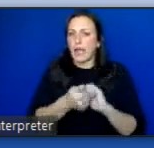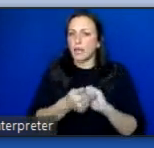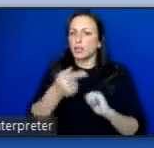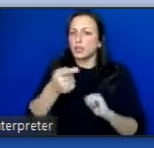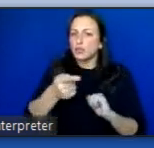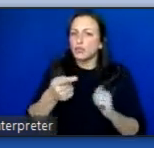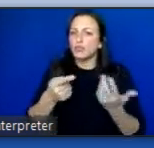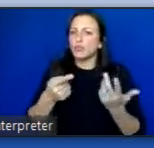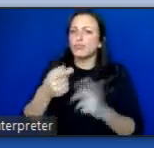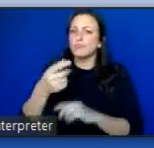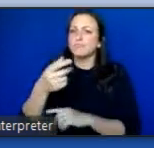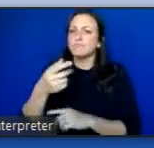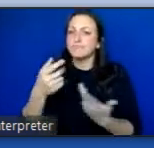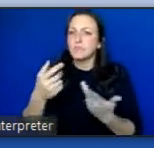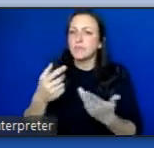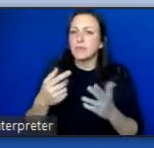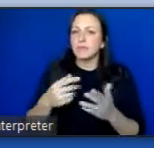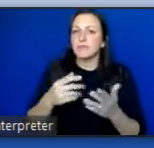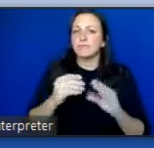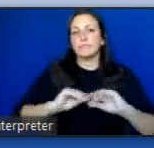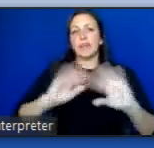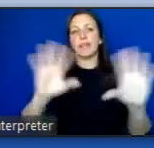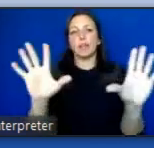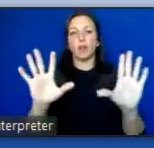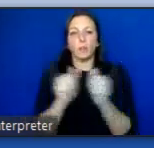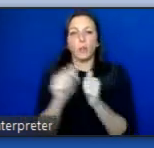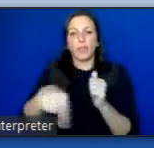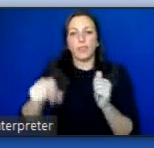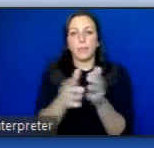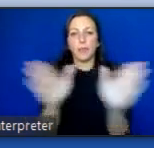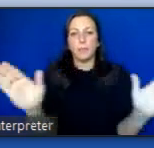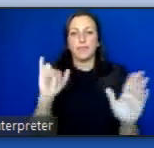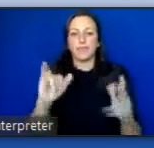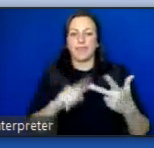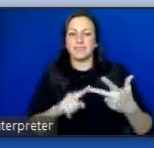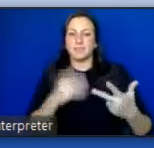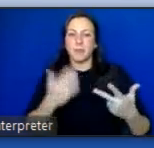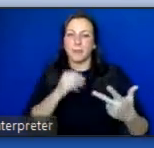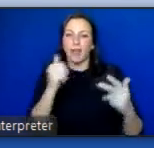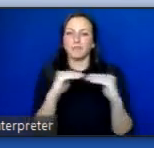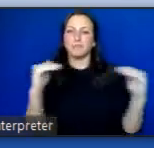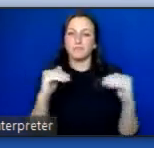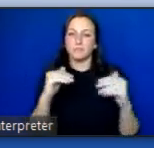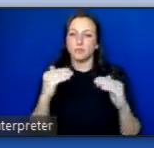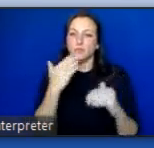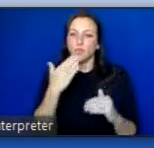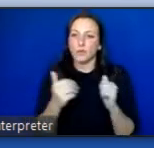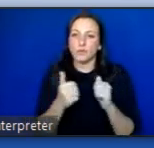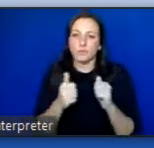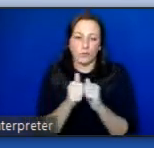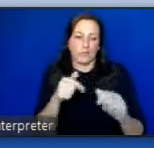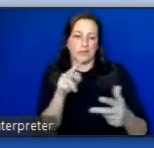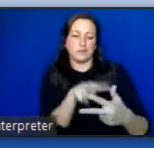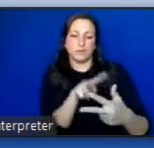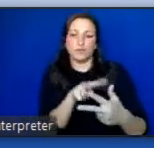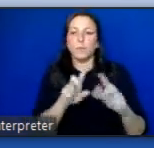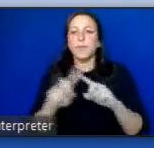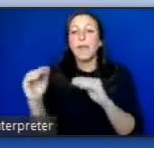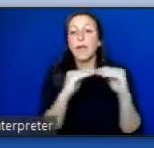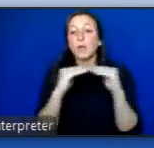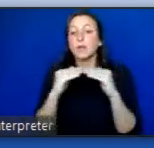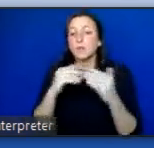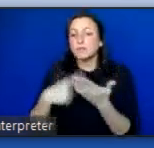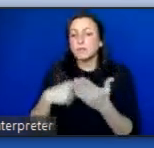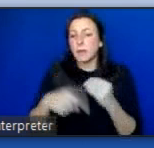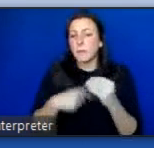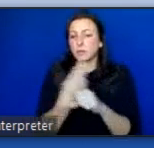it's maybe a lesser vaccine? And then when it comes specifically to the equity issues, there's been talk about using it to try to